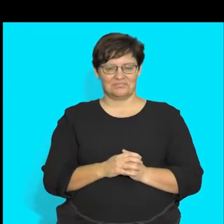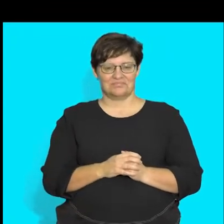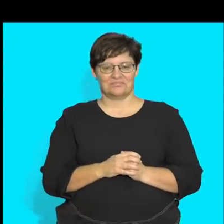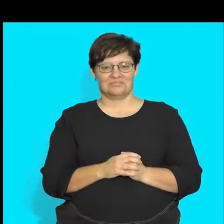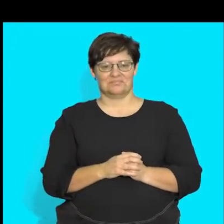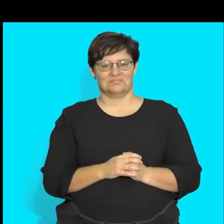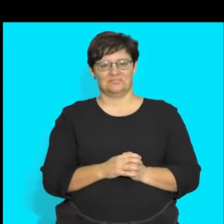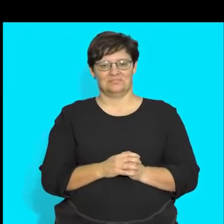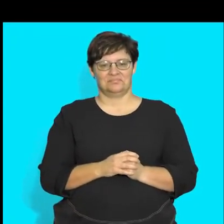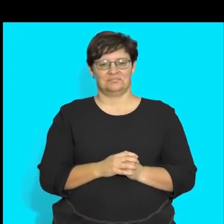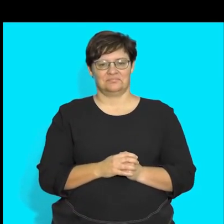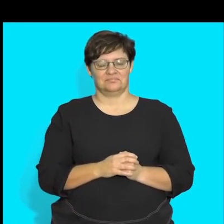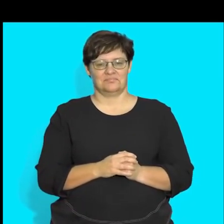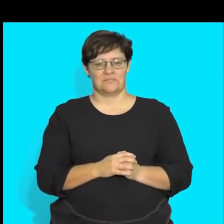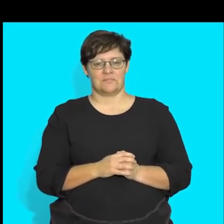So